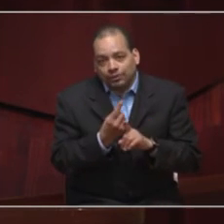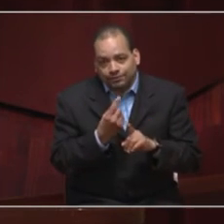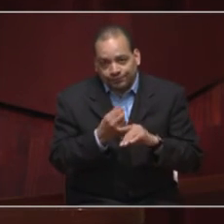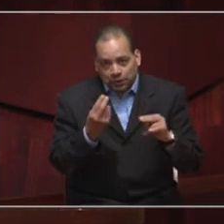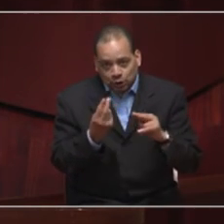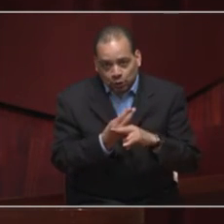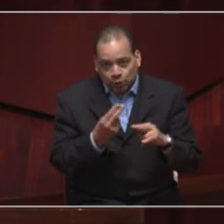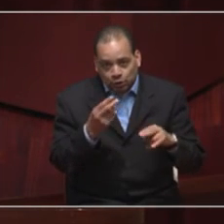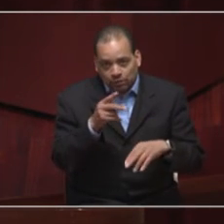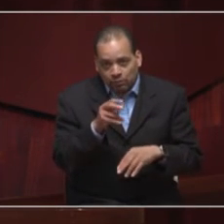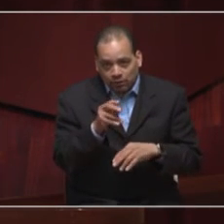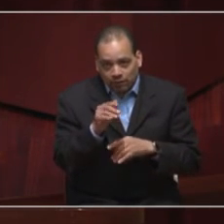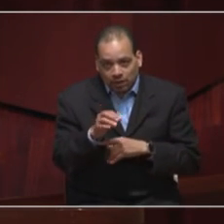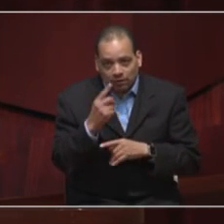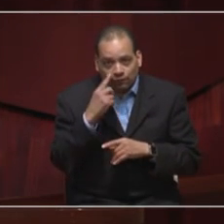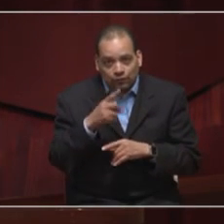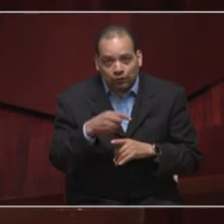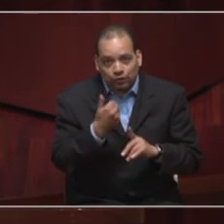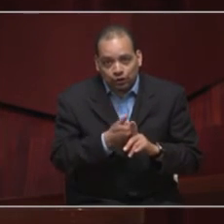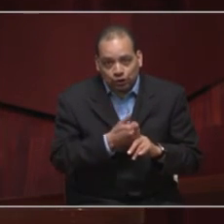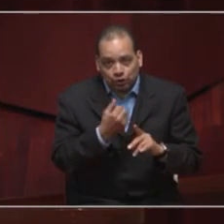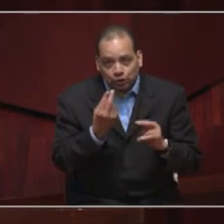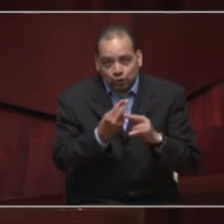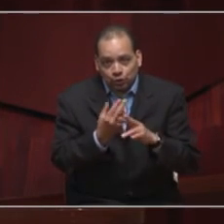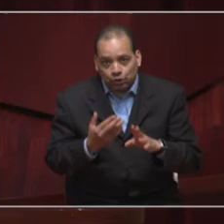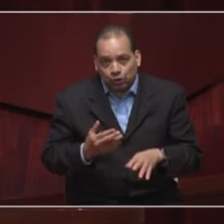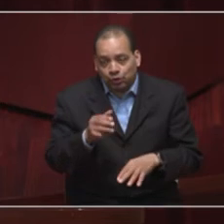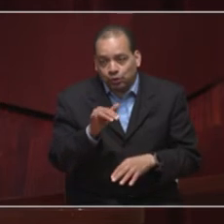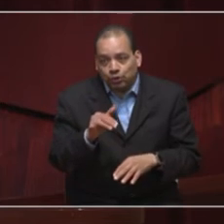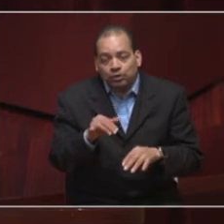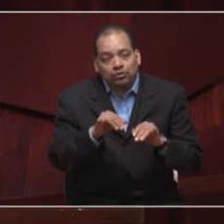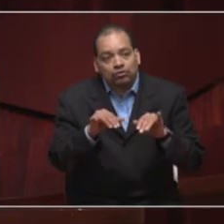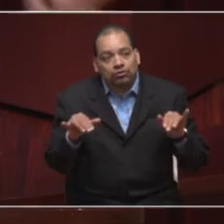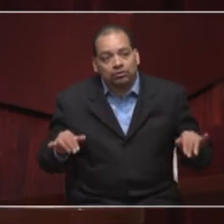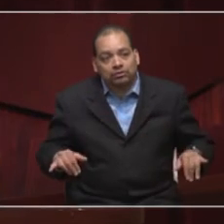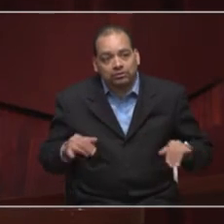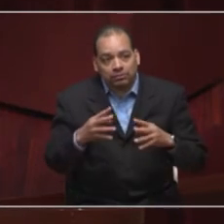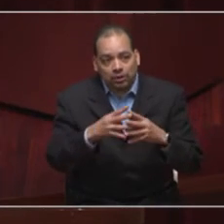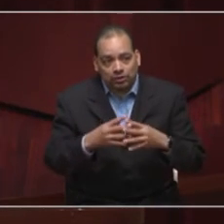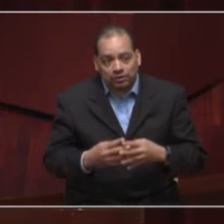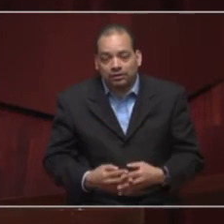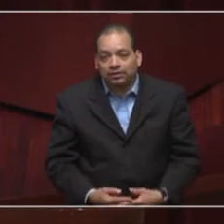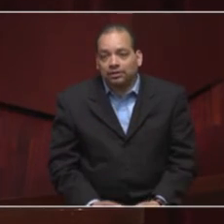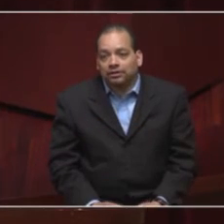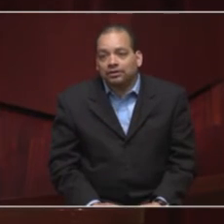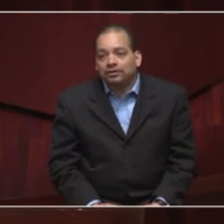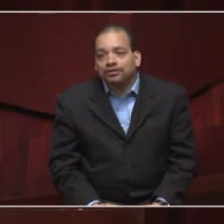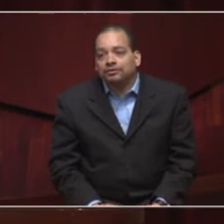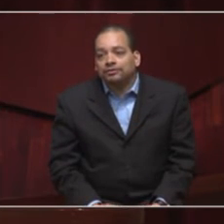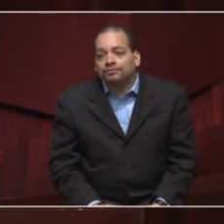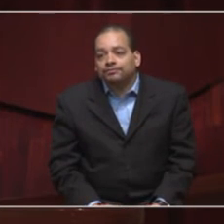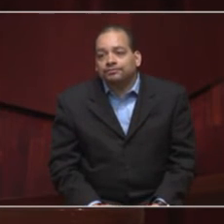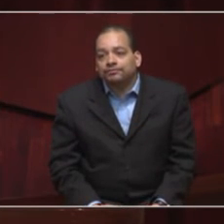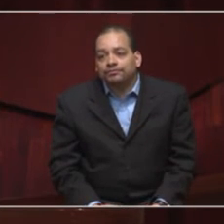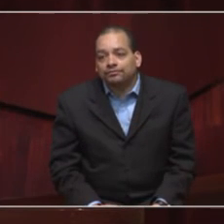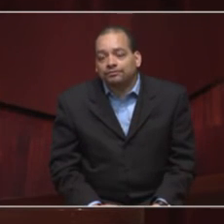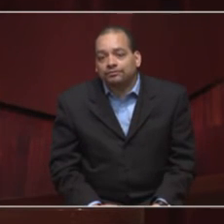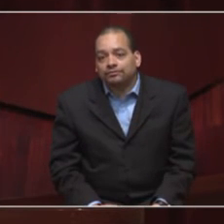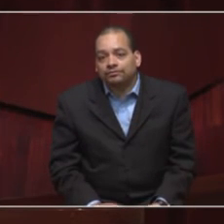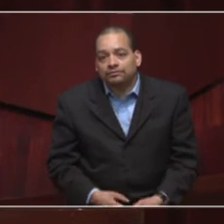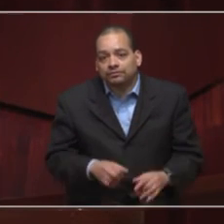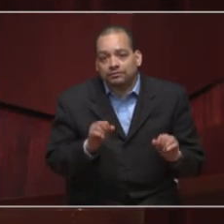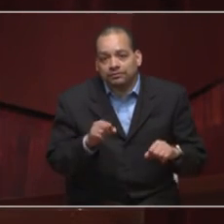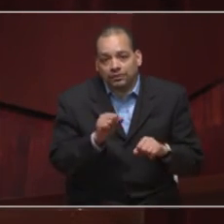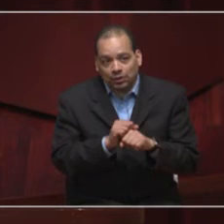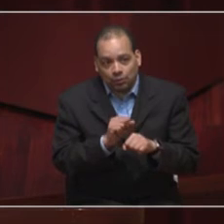for each of their users across the United States. The nice thing was they could work on 5 a day and not have this intense